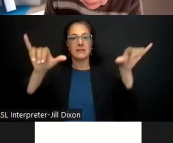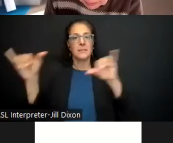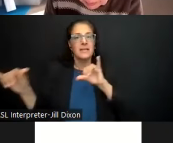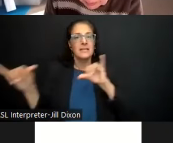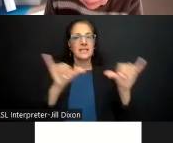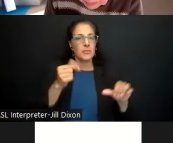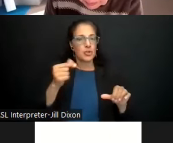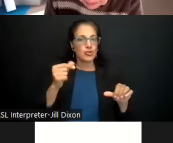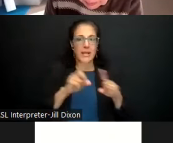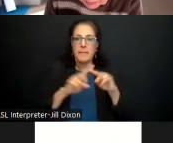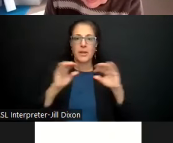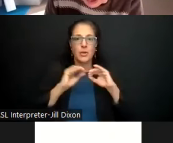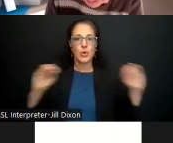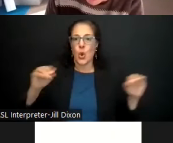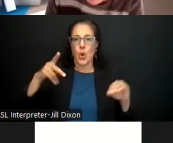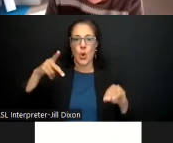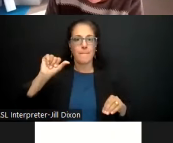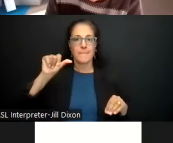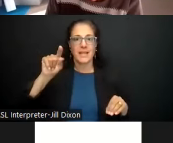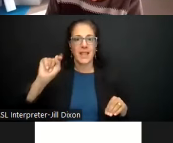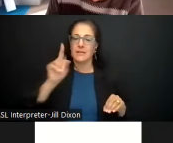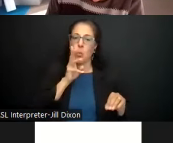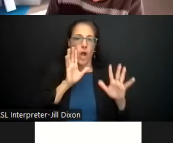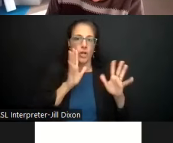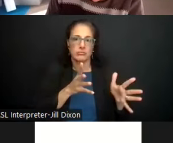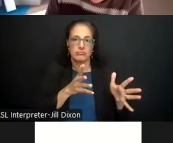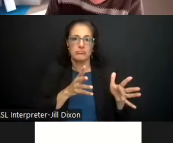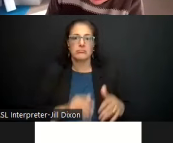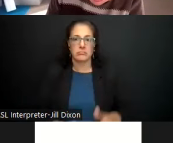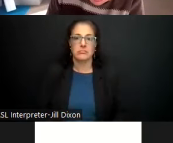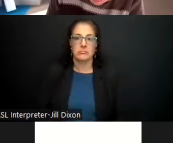similar to green, but without the planting. Thank you.